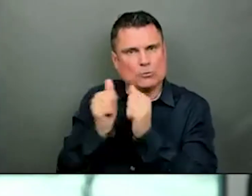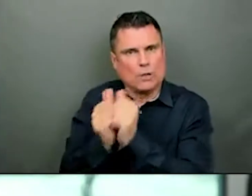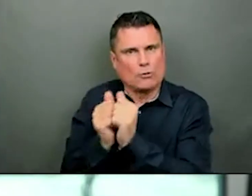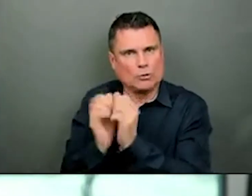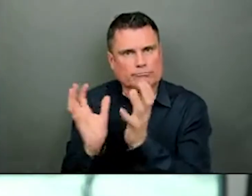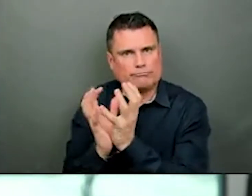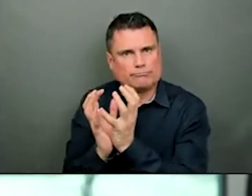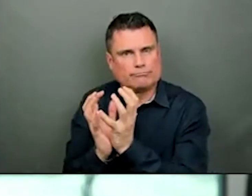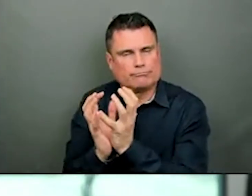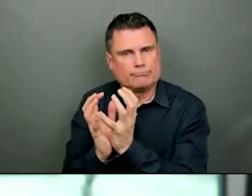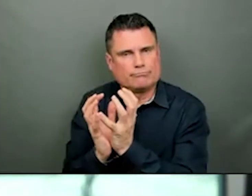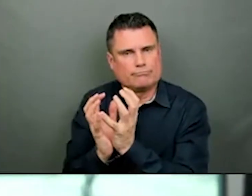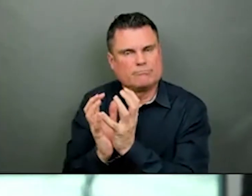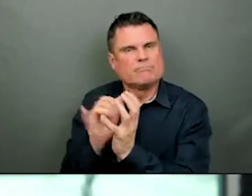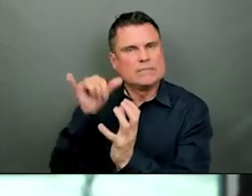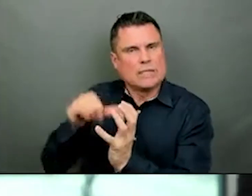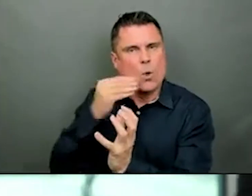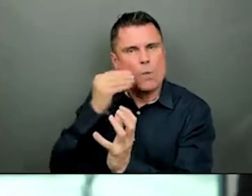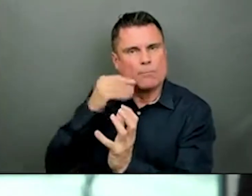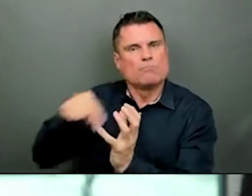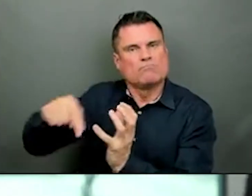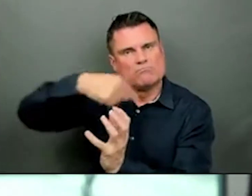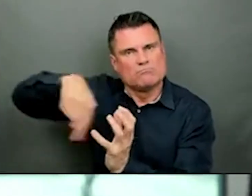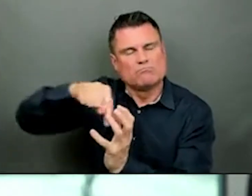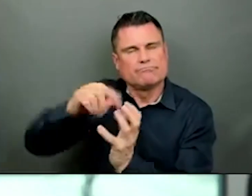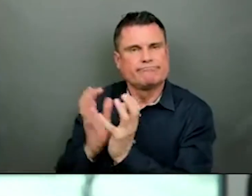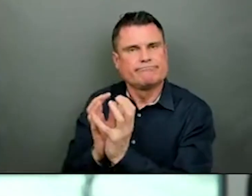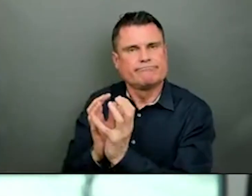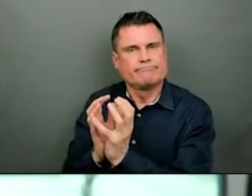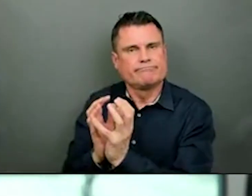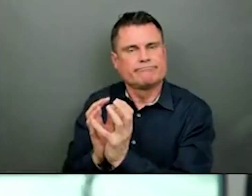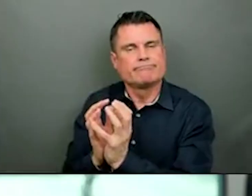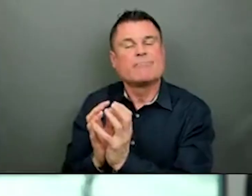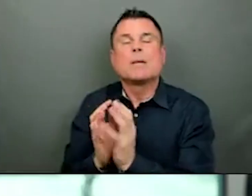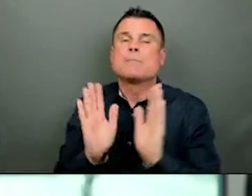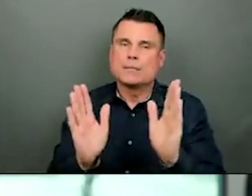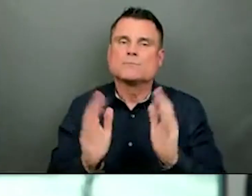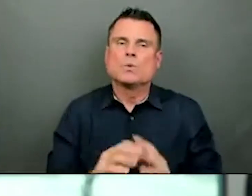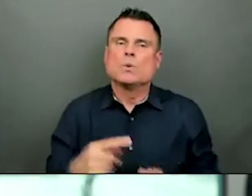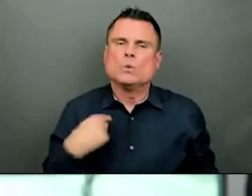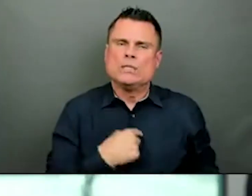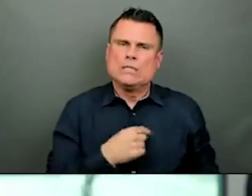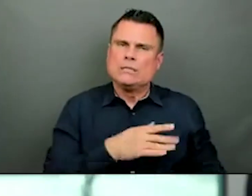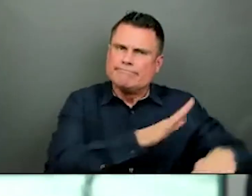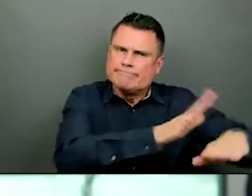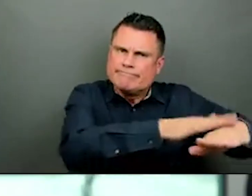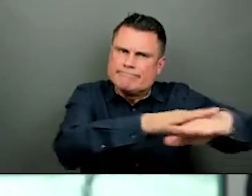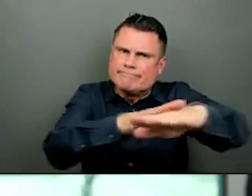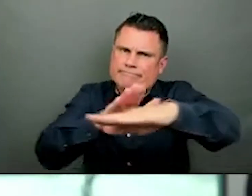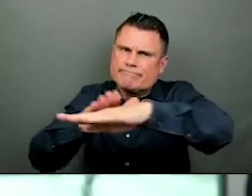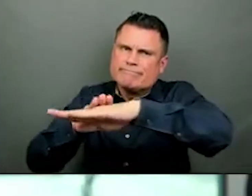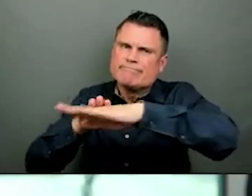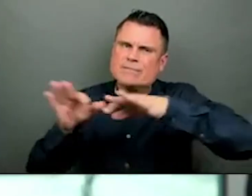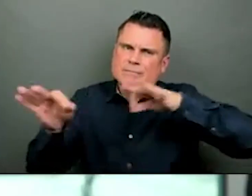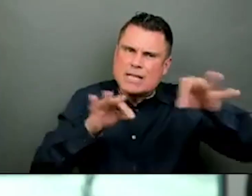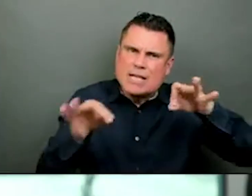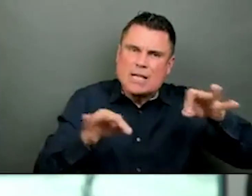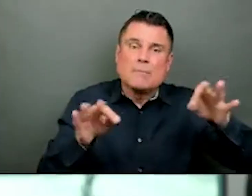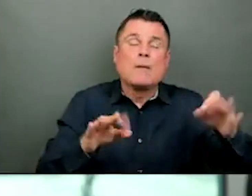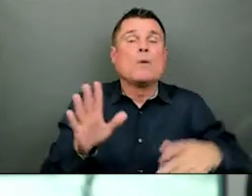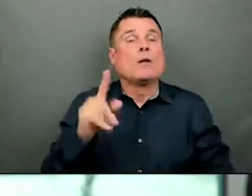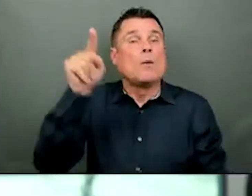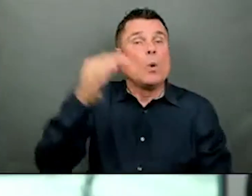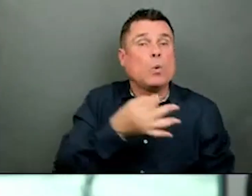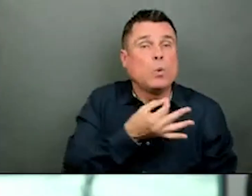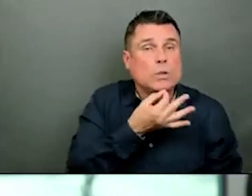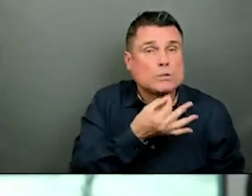The clusters in the community in Big White and some parts of the downtown east side where we're able to effectively separate